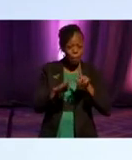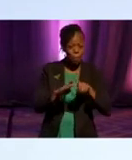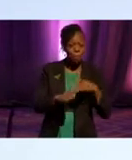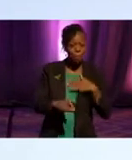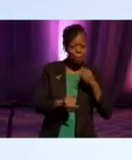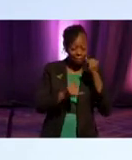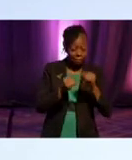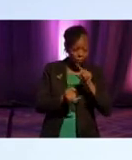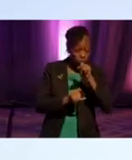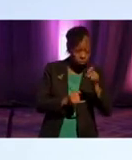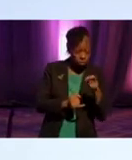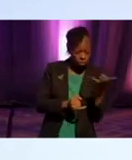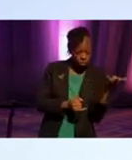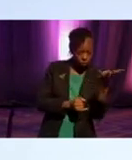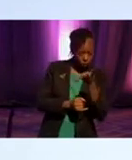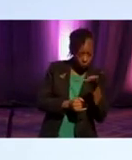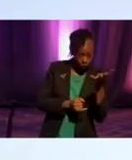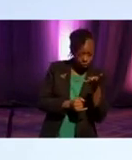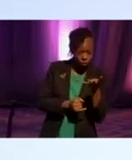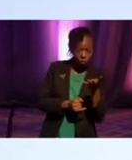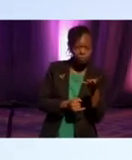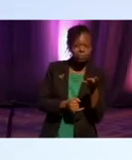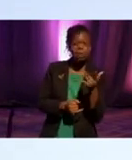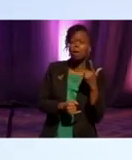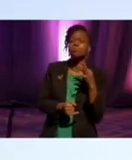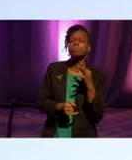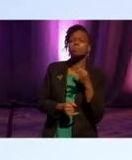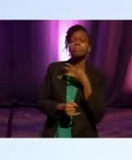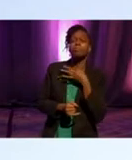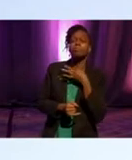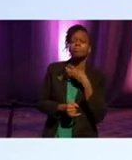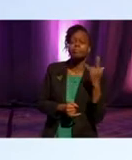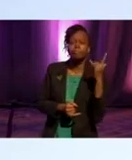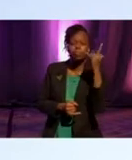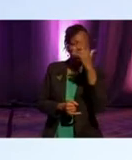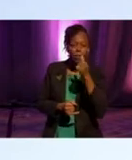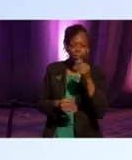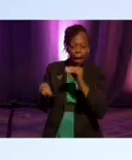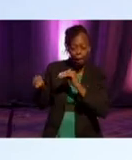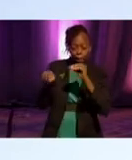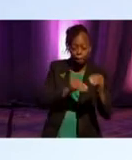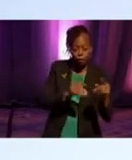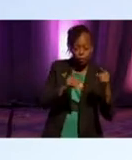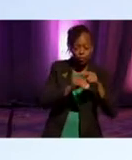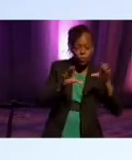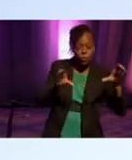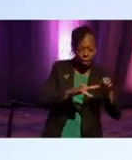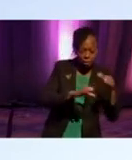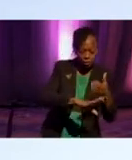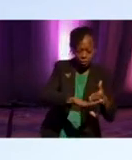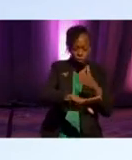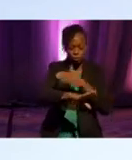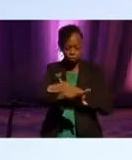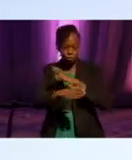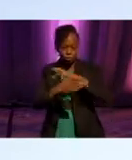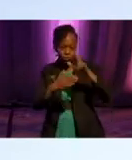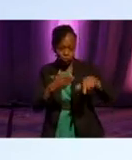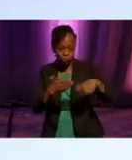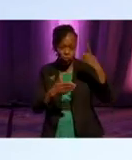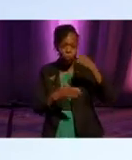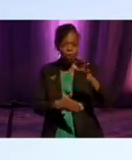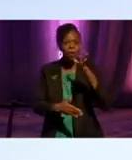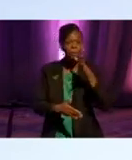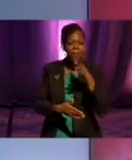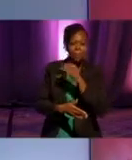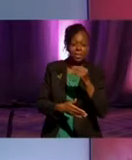to all 4 of you, what does it look like to move to action to improve outcomes for moms and babies? And Mayor